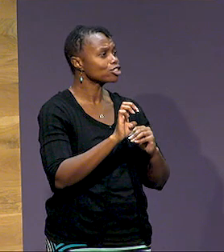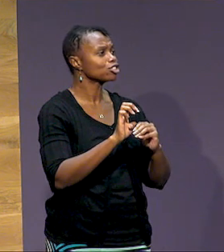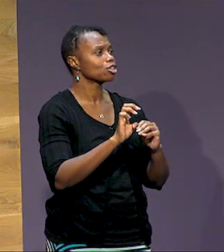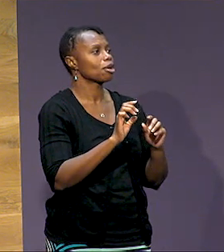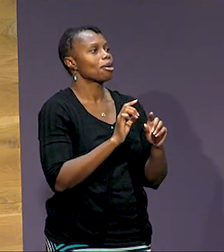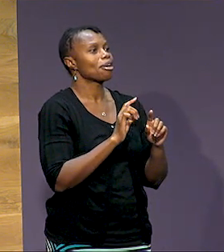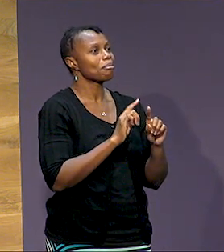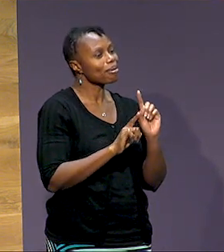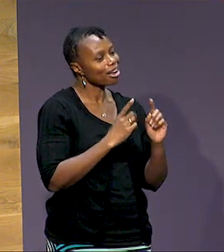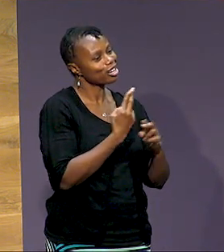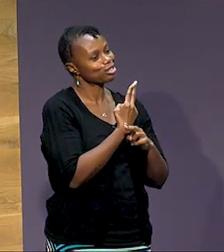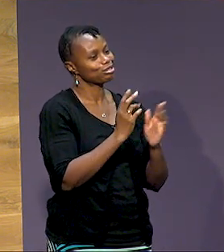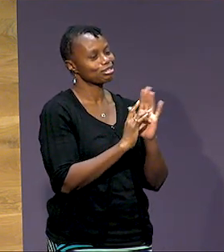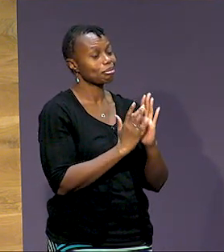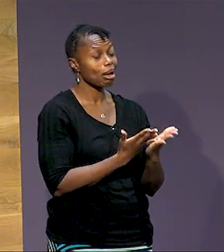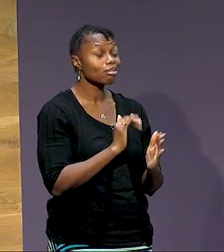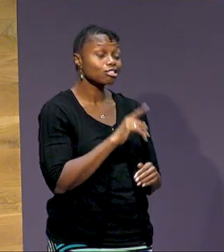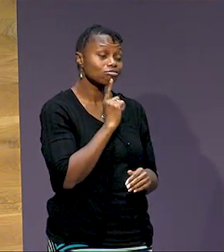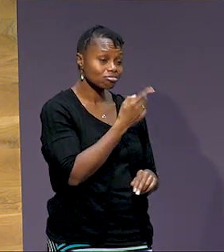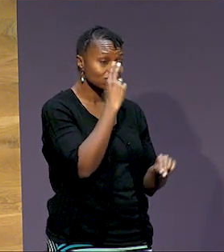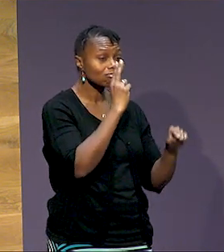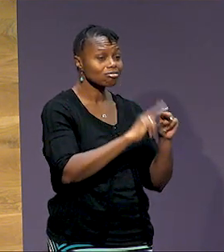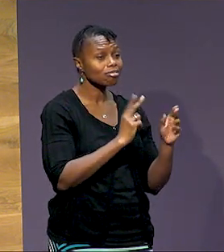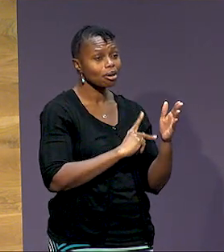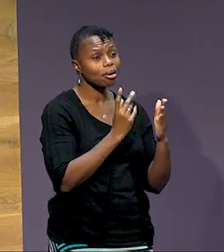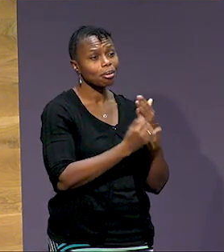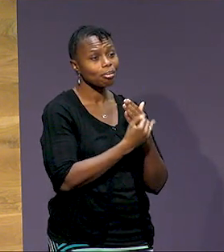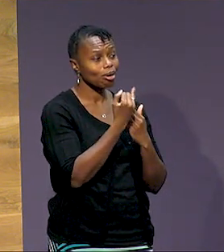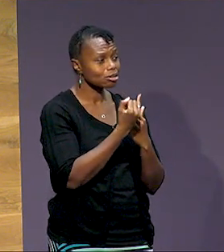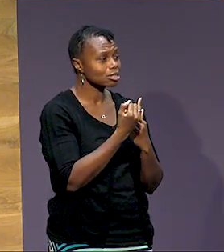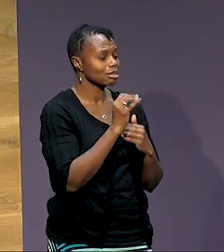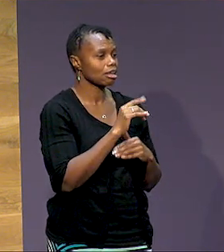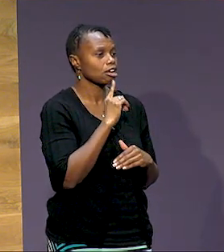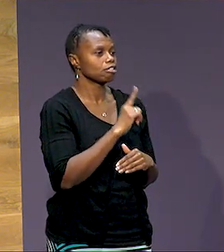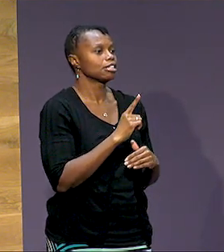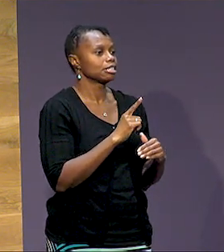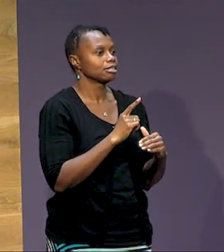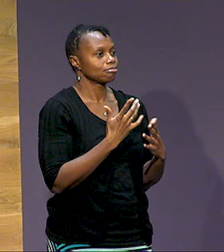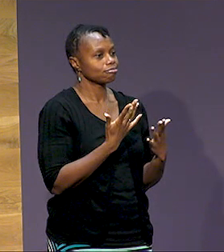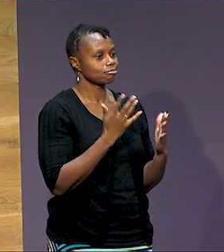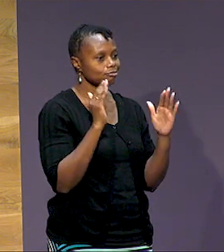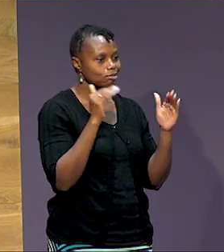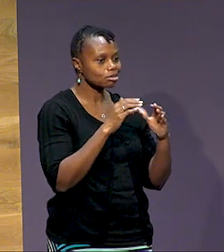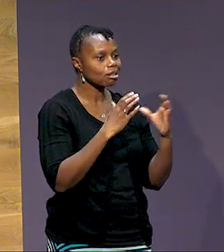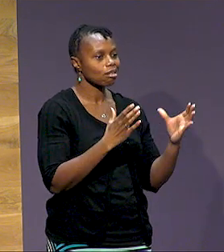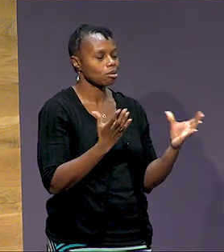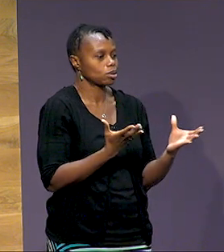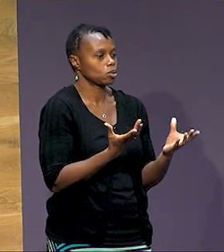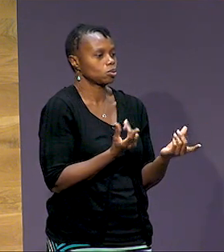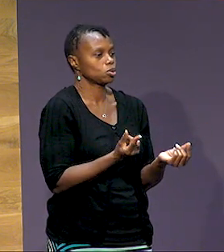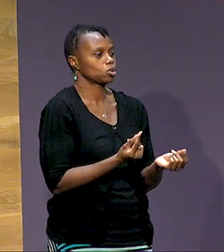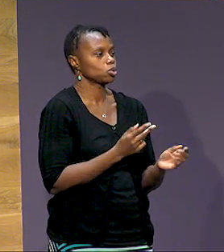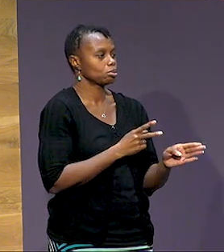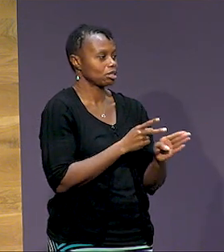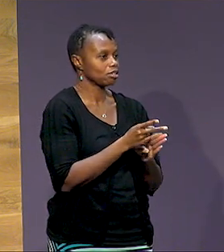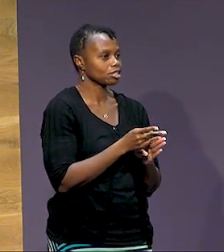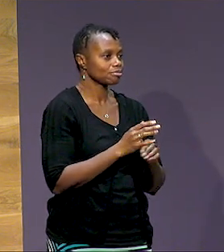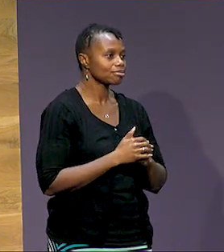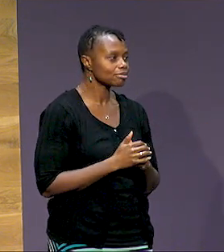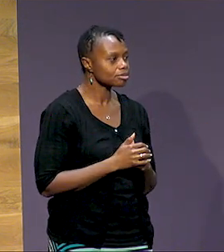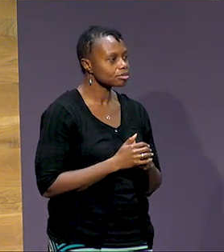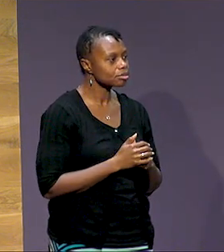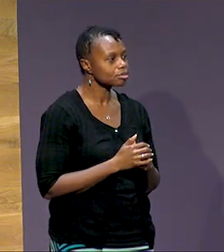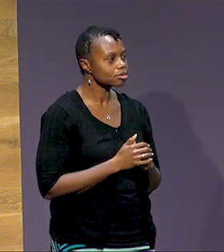a fun project over the years that kind of supplements a lot of what I'm doing professionally. I kind of do that in the sides and